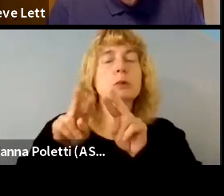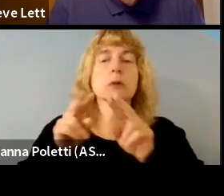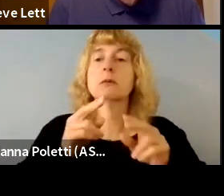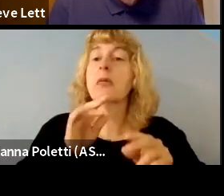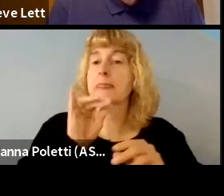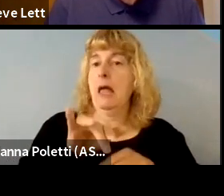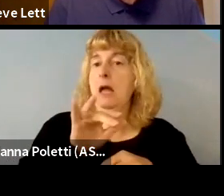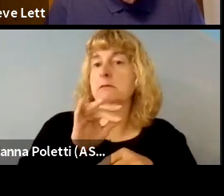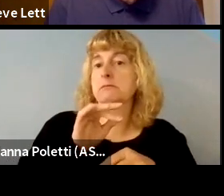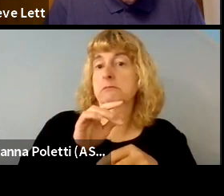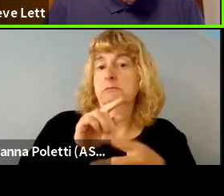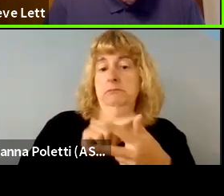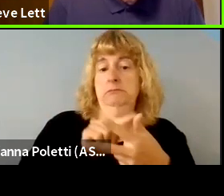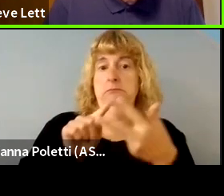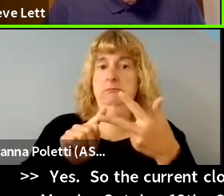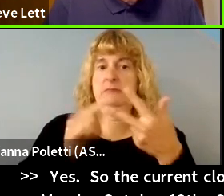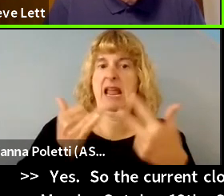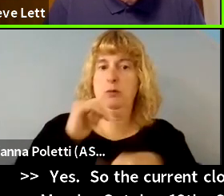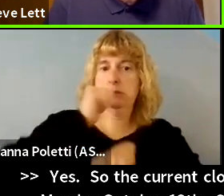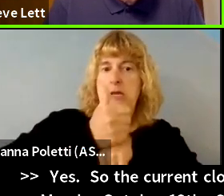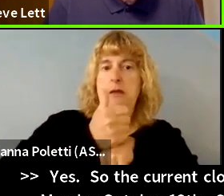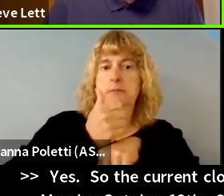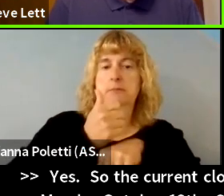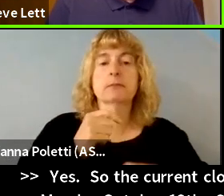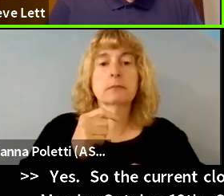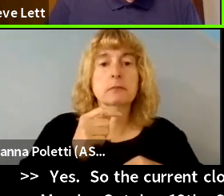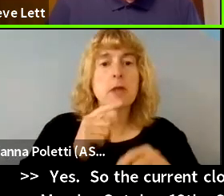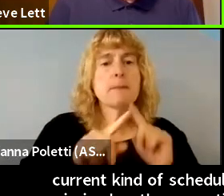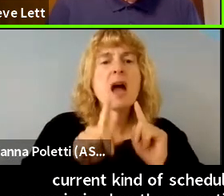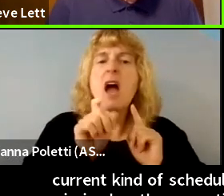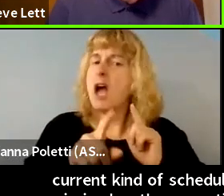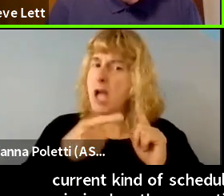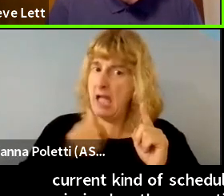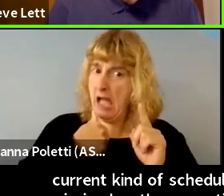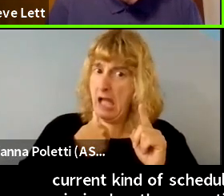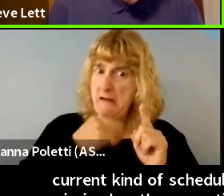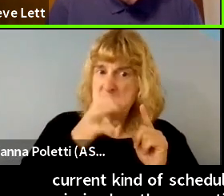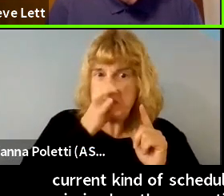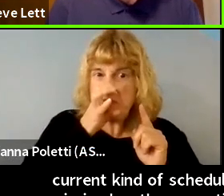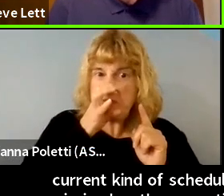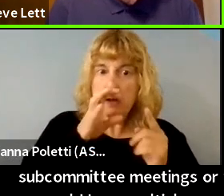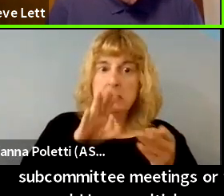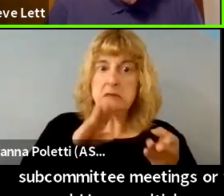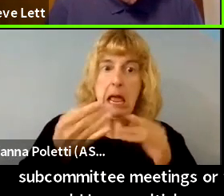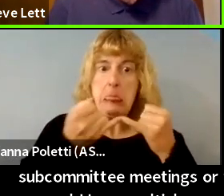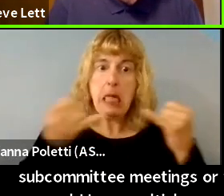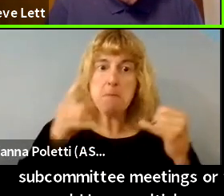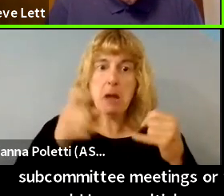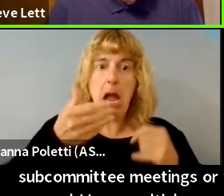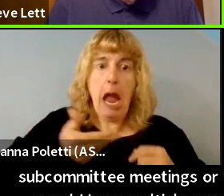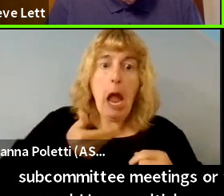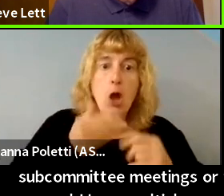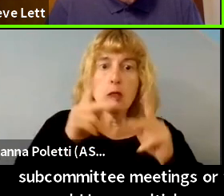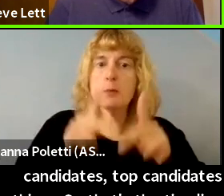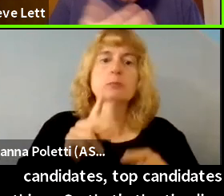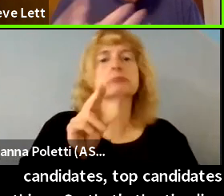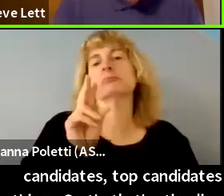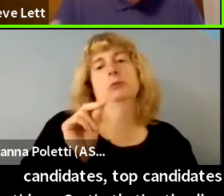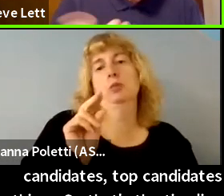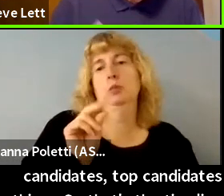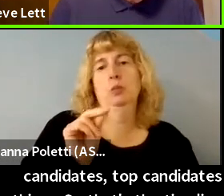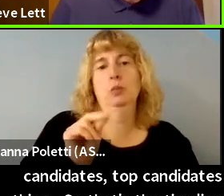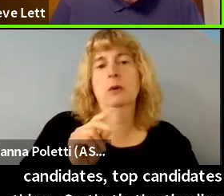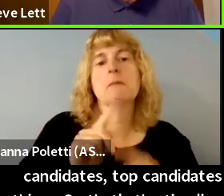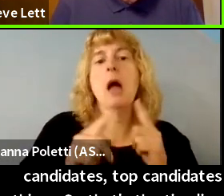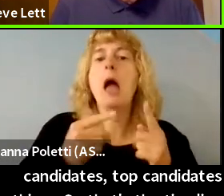moment. And when I said there's not a hard deadline for us to hire this person, but we do have